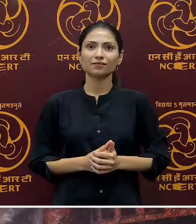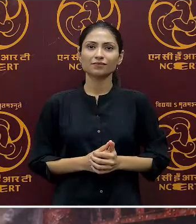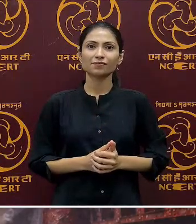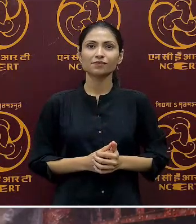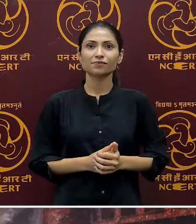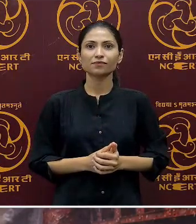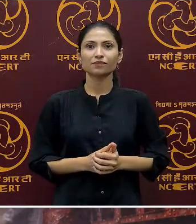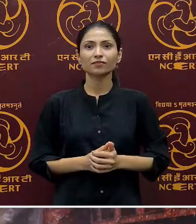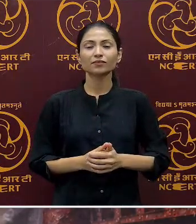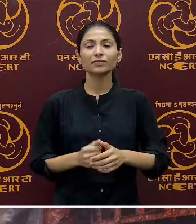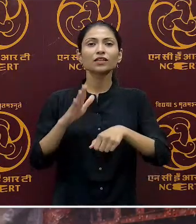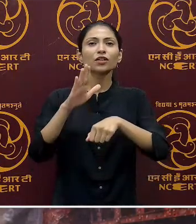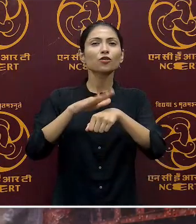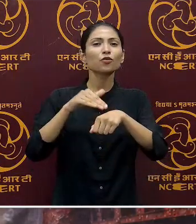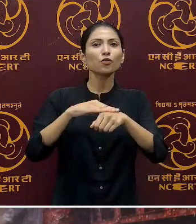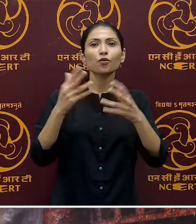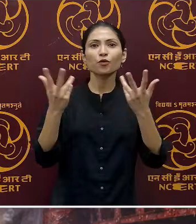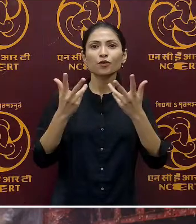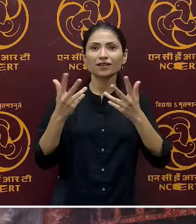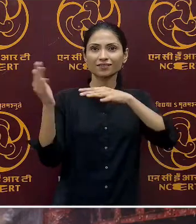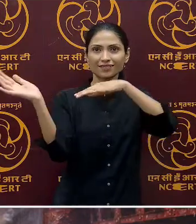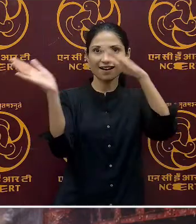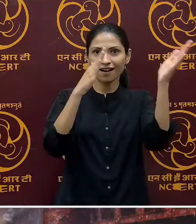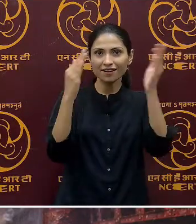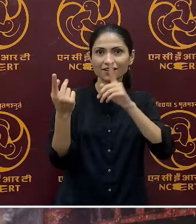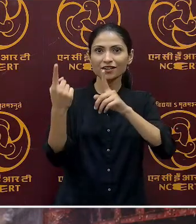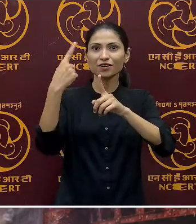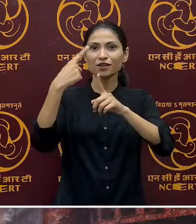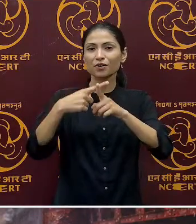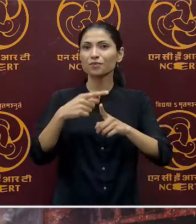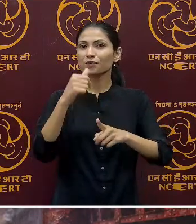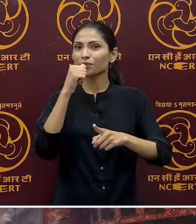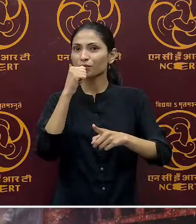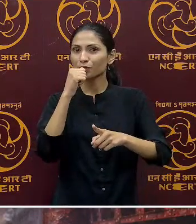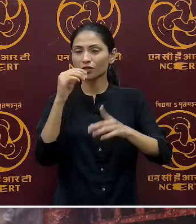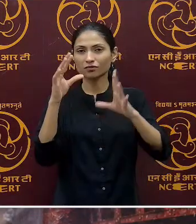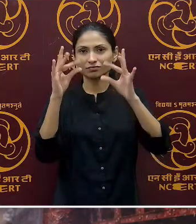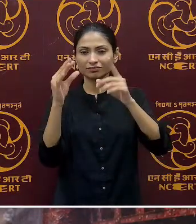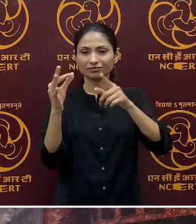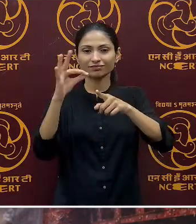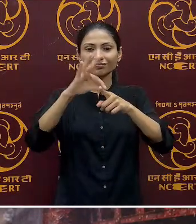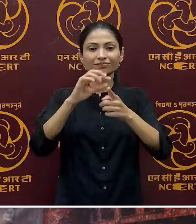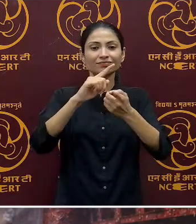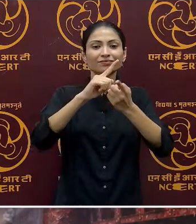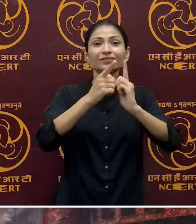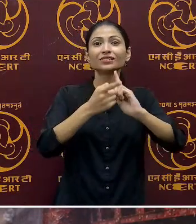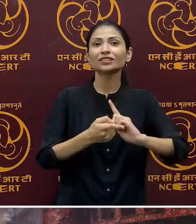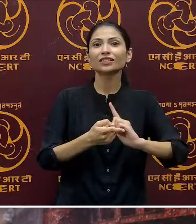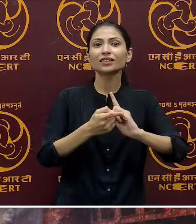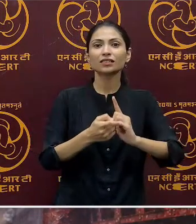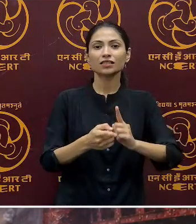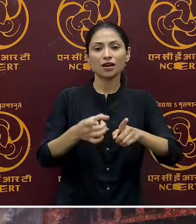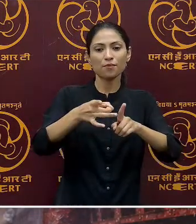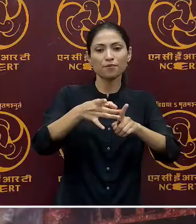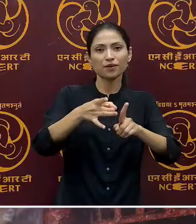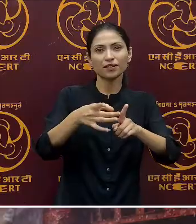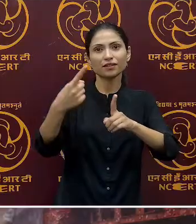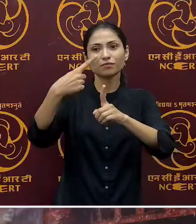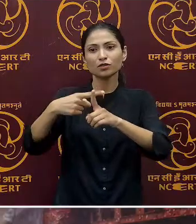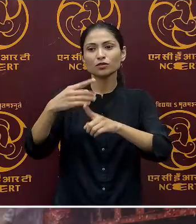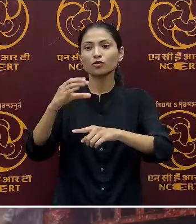metal oxide. So if metal is iron or aluminium or any